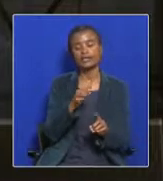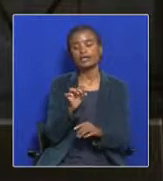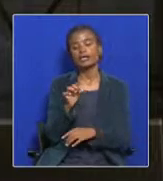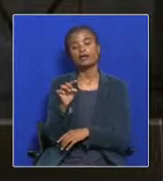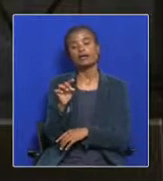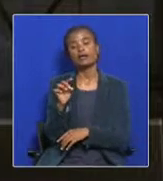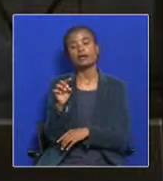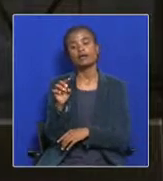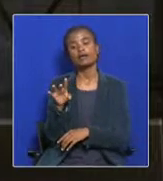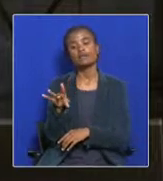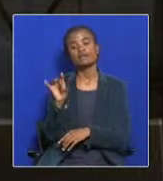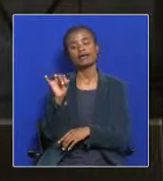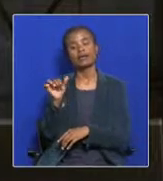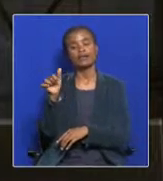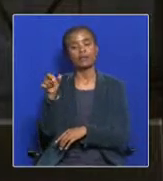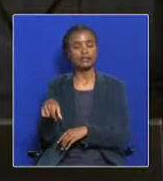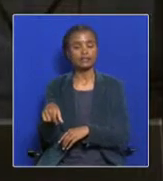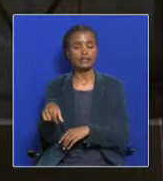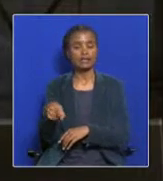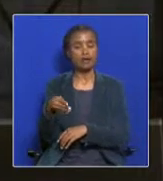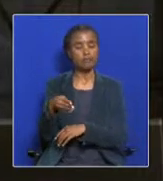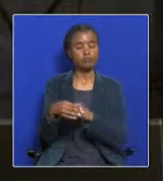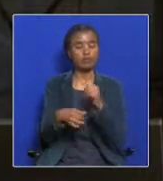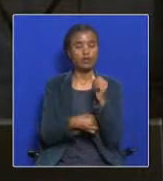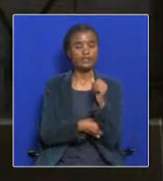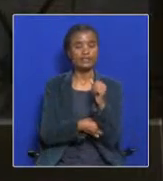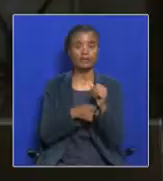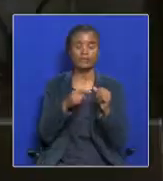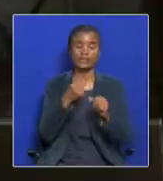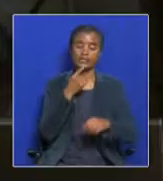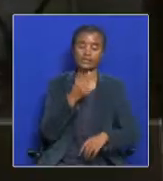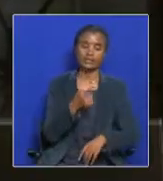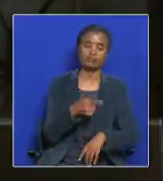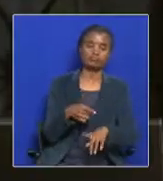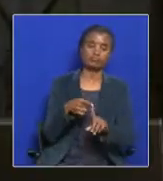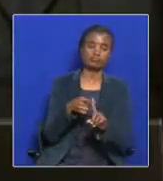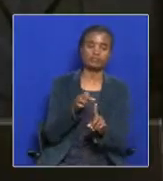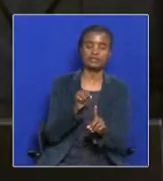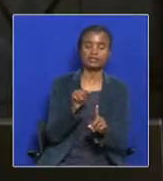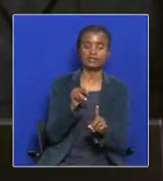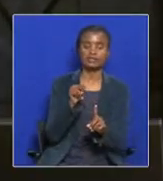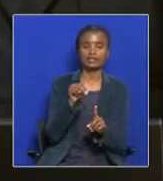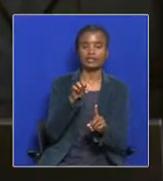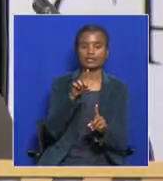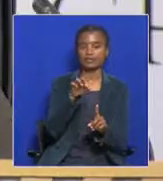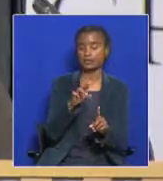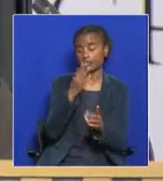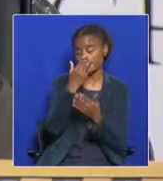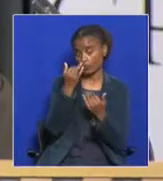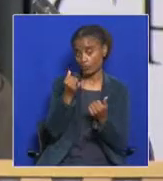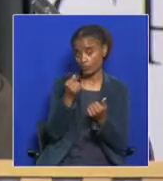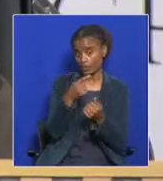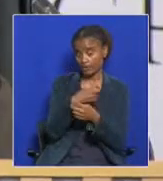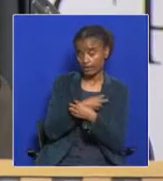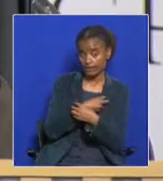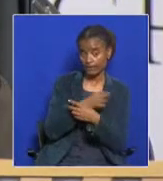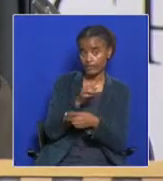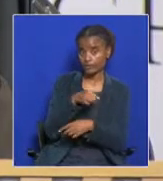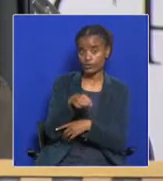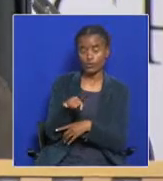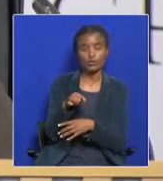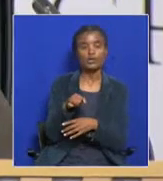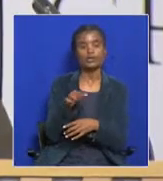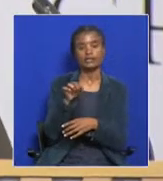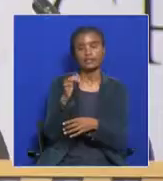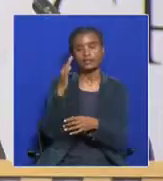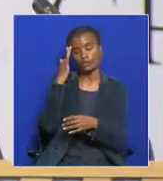So I'm not even saying Sanders. I don't know if he was or was not on leave. I know he was on leave when the drugs got